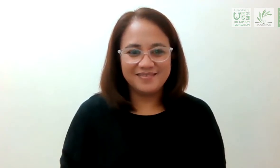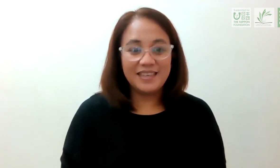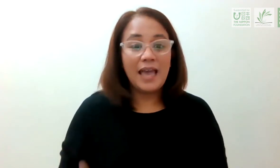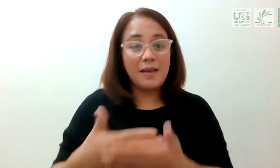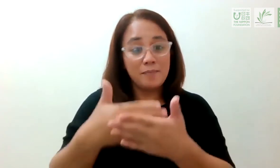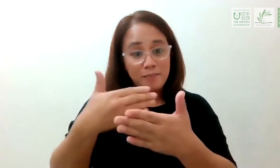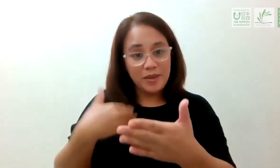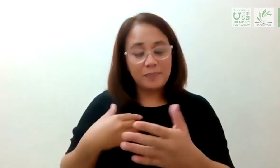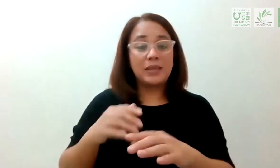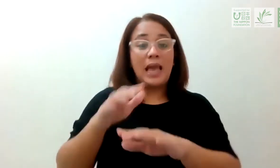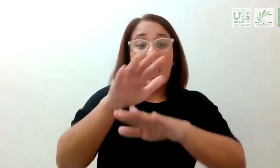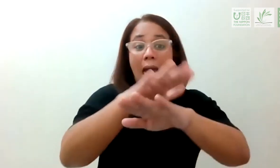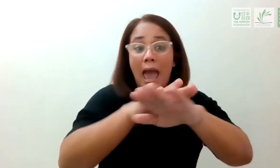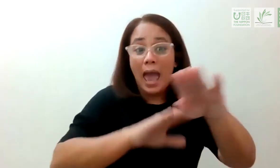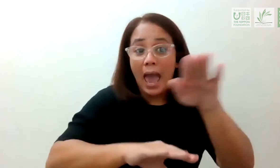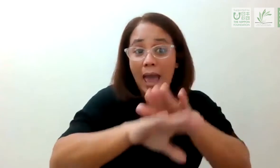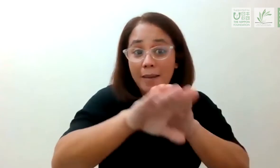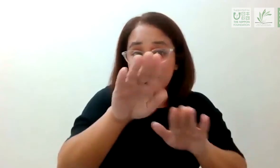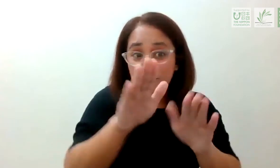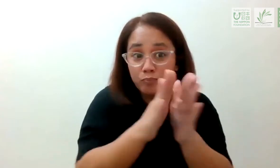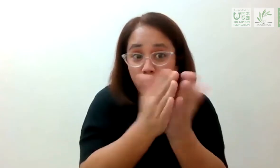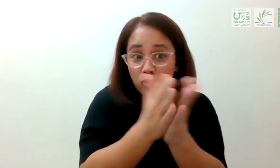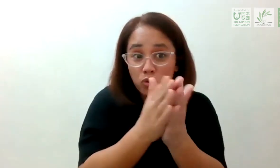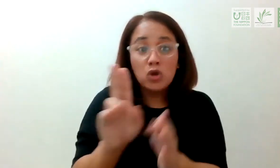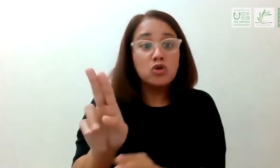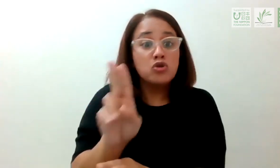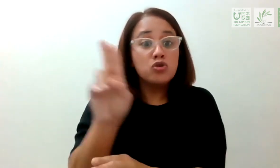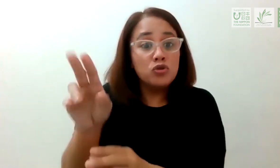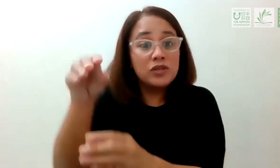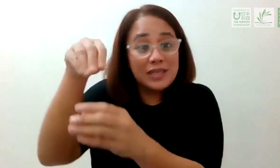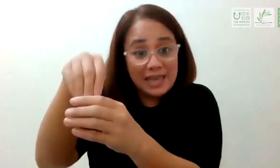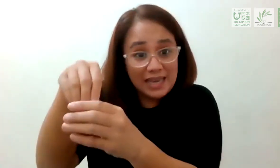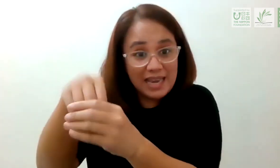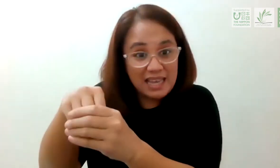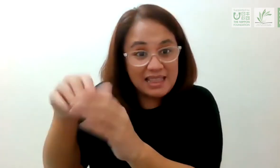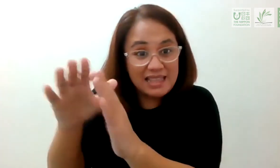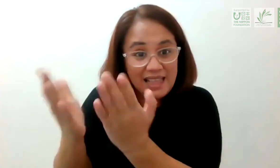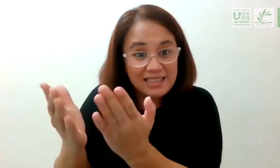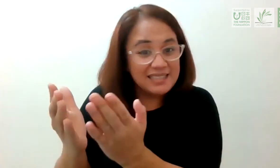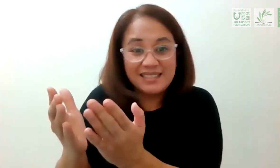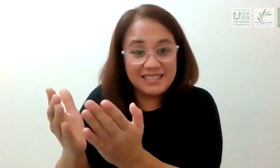Handbooks are not used in class. Textbooks can be used in class.